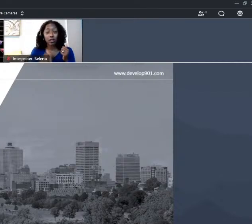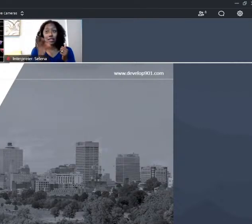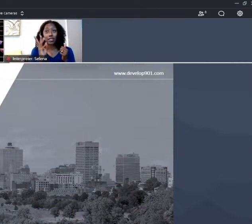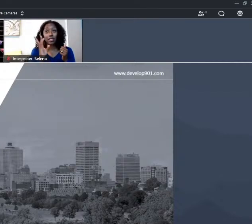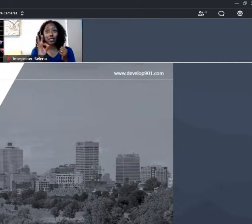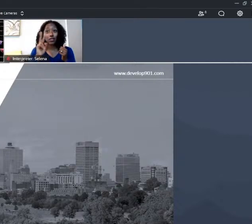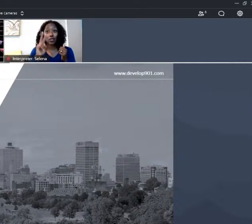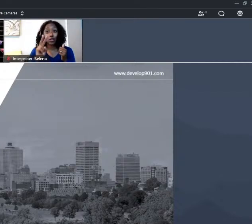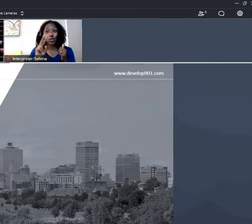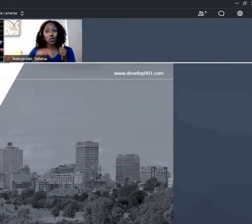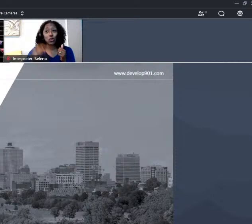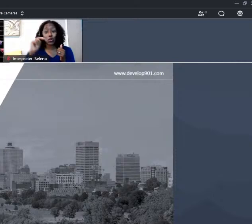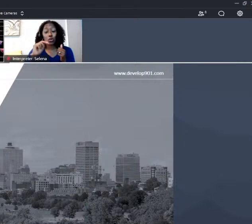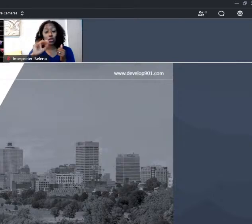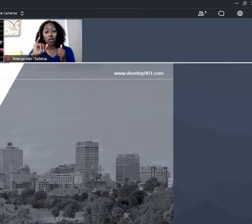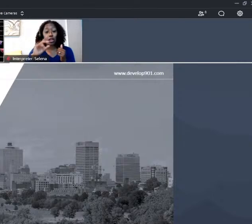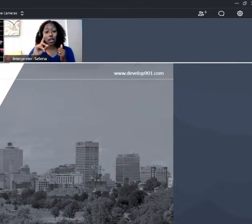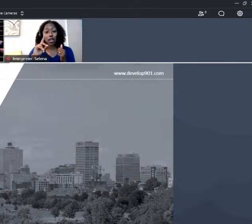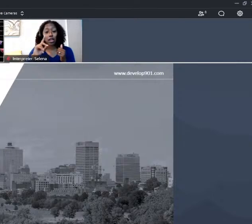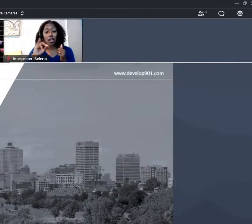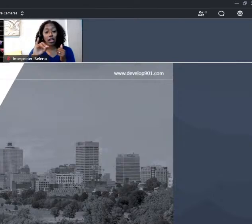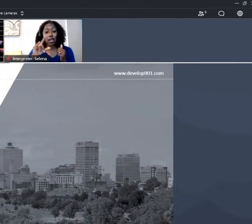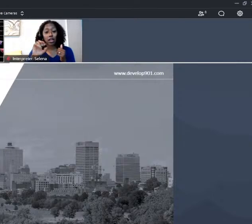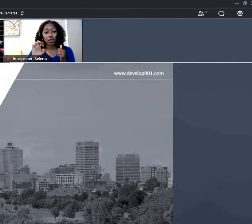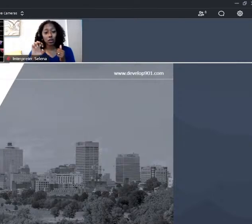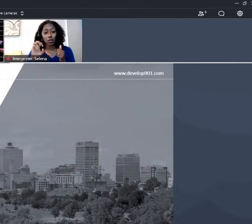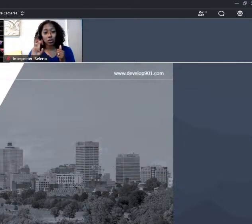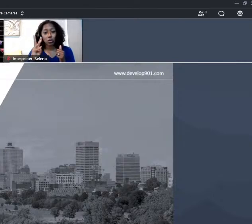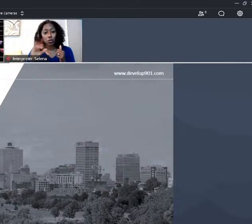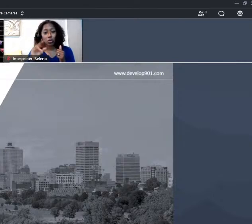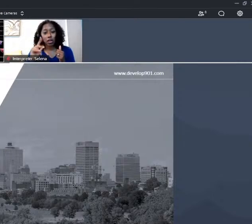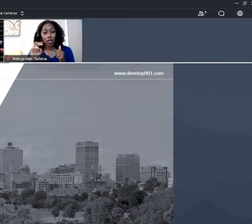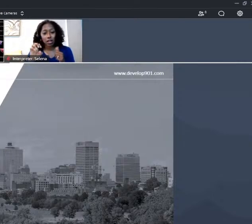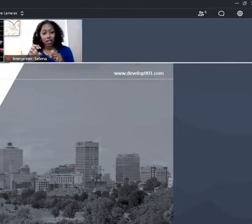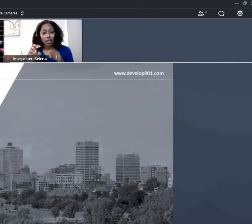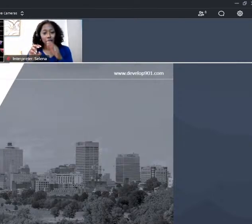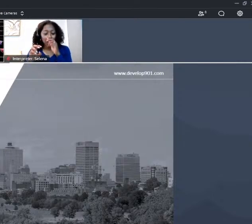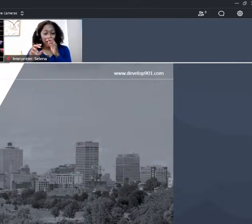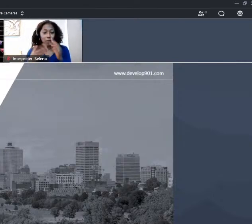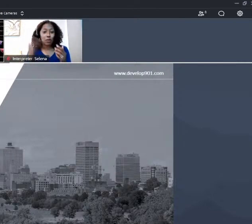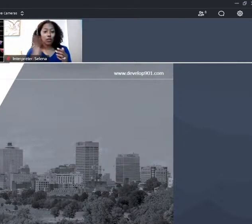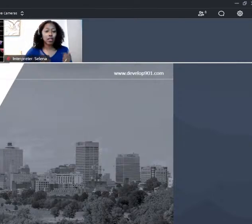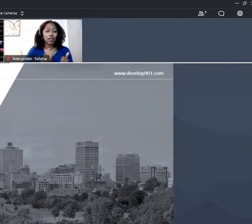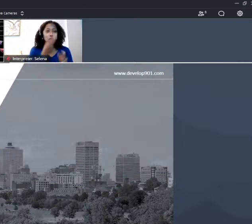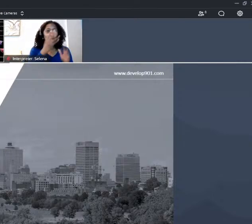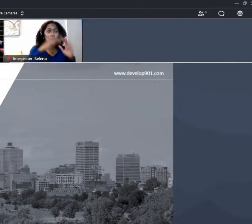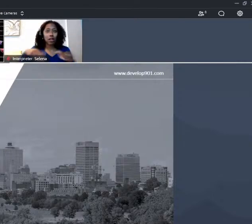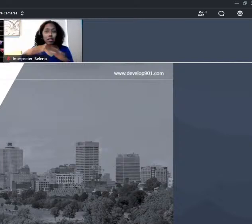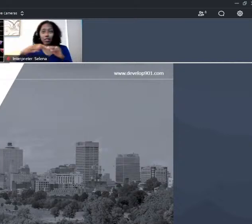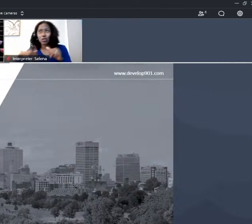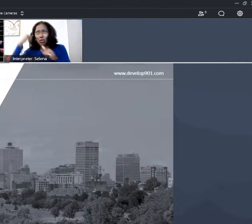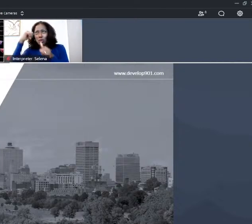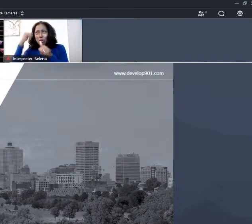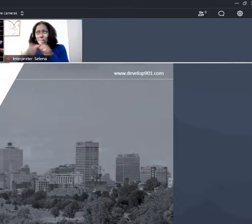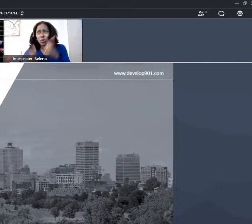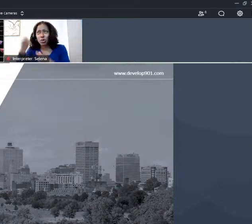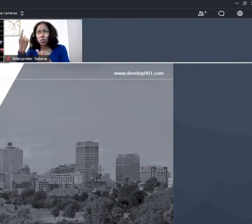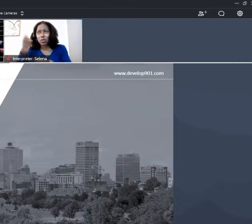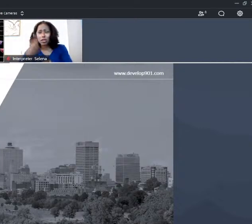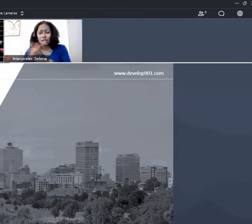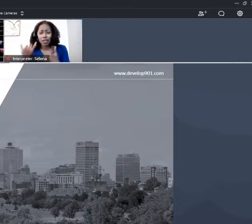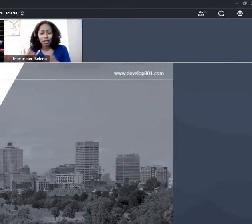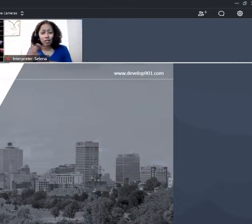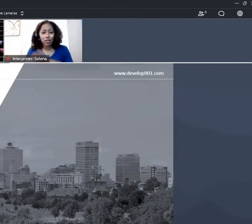672 North Idlewild. I own 2 different houses, so it's hard to remember which one I lived in now. I did the National Register nomination with